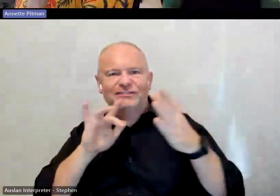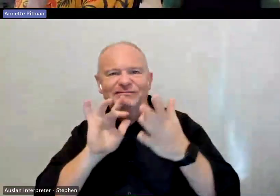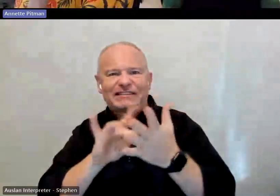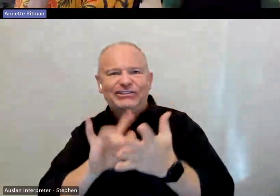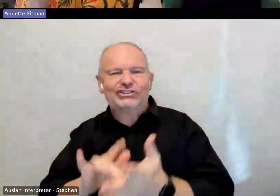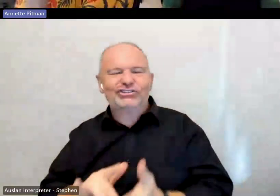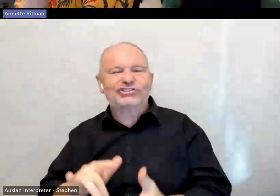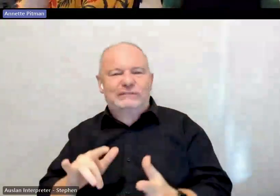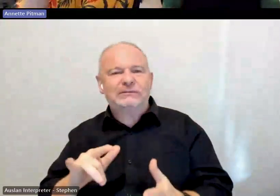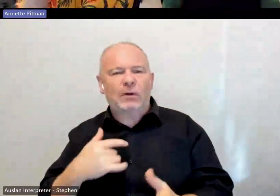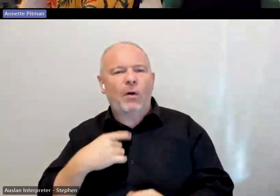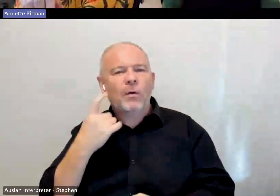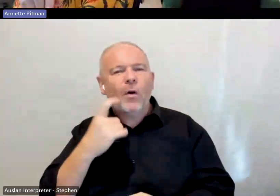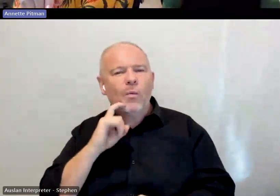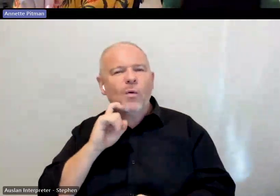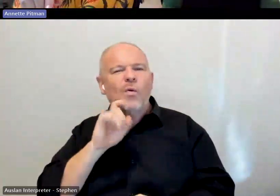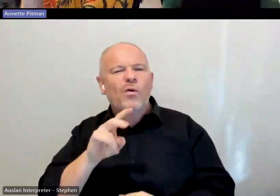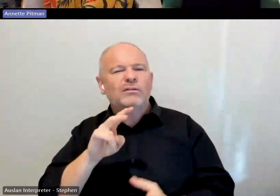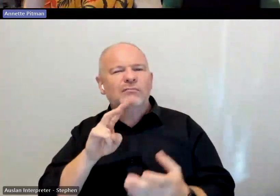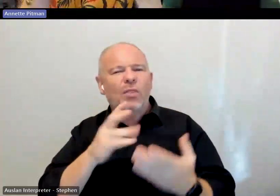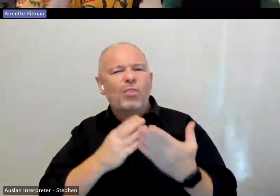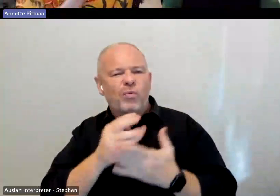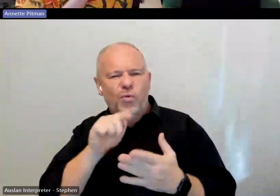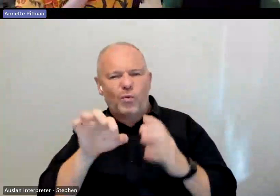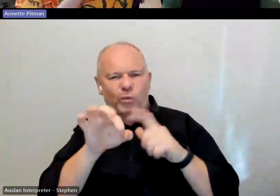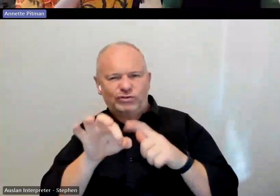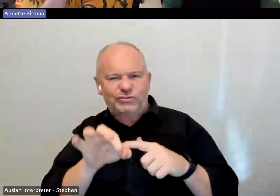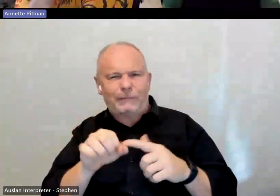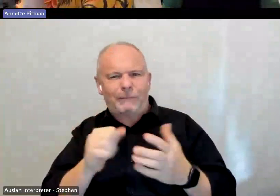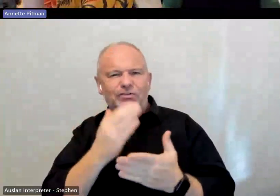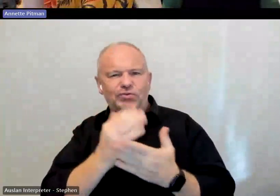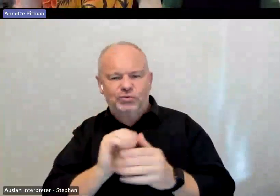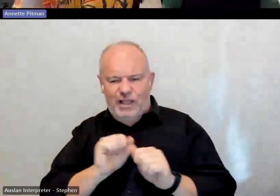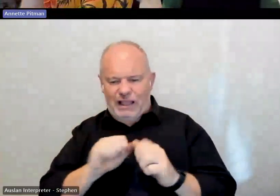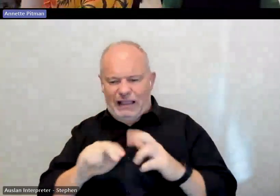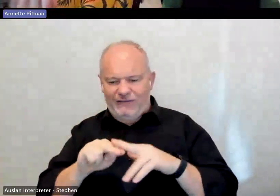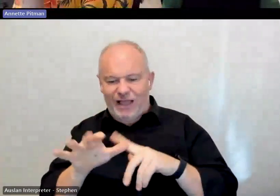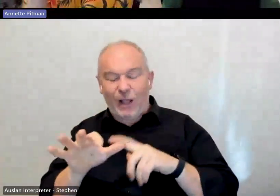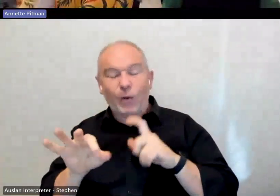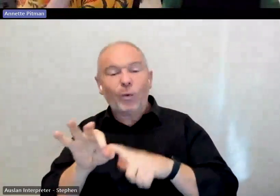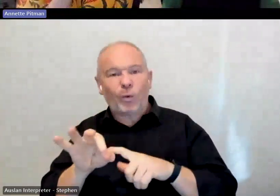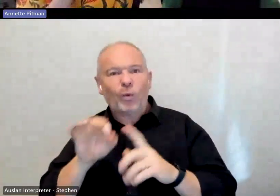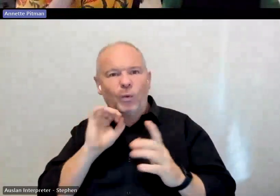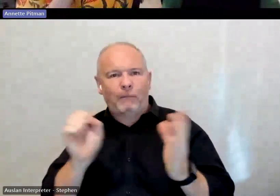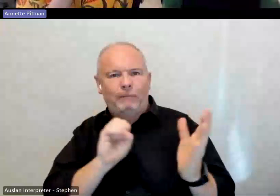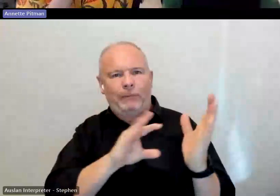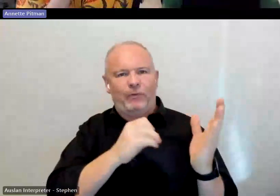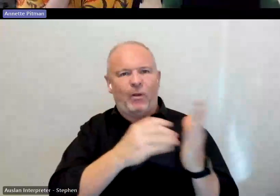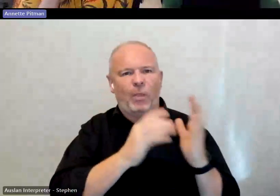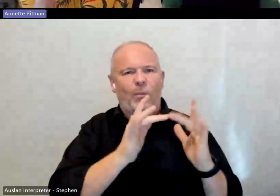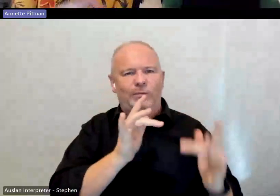I'm conscious that we'll look through this and make sure that our FAQs reflect the answers to the questions that have been